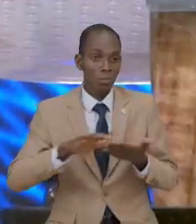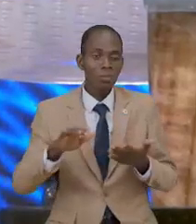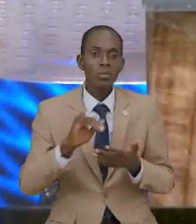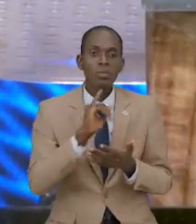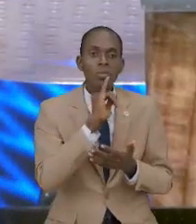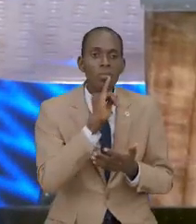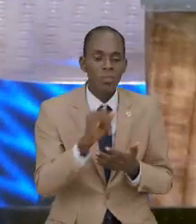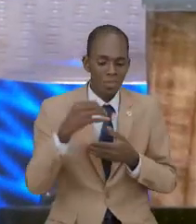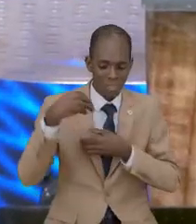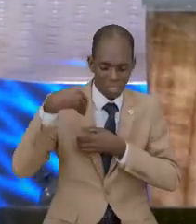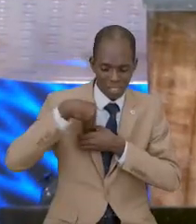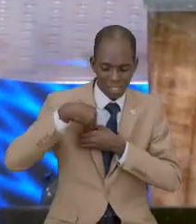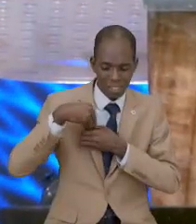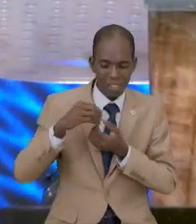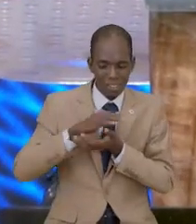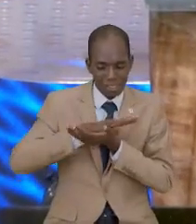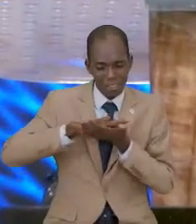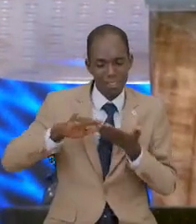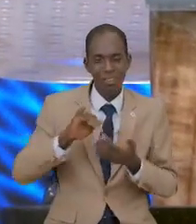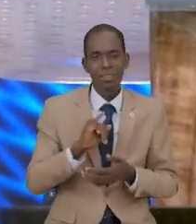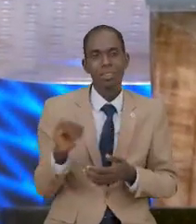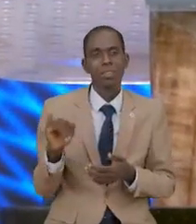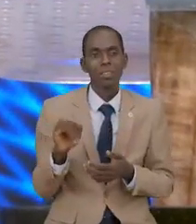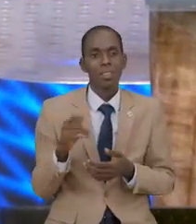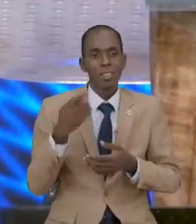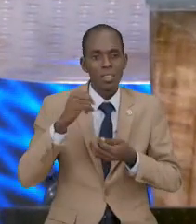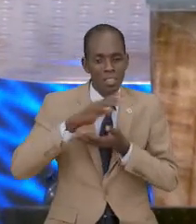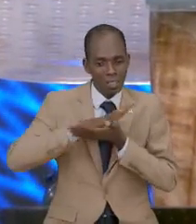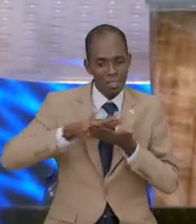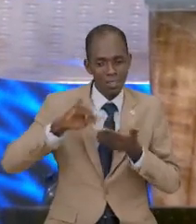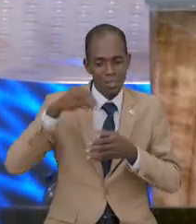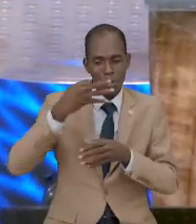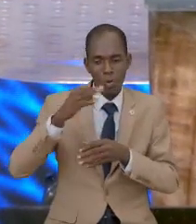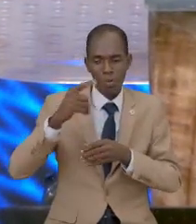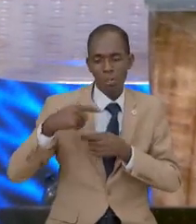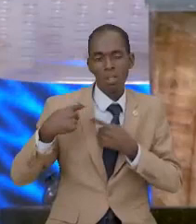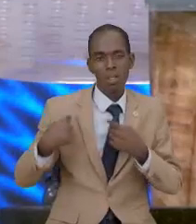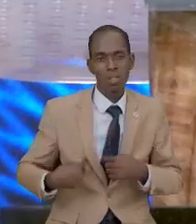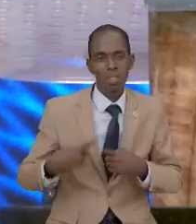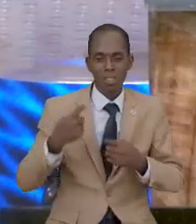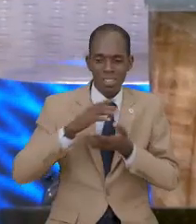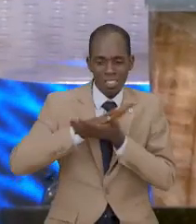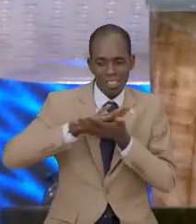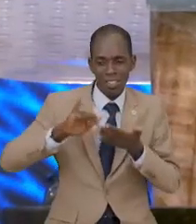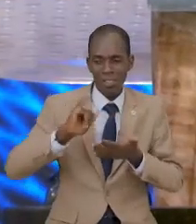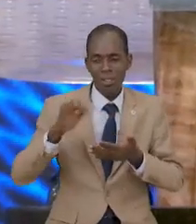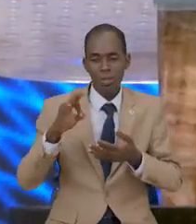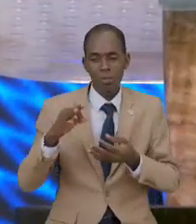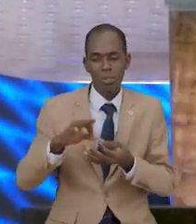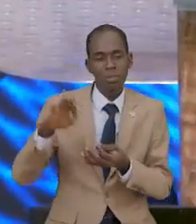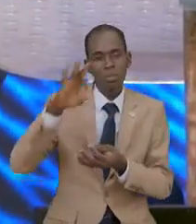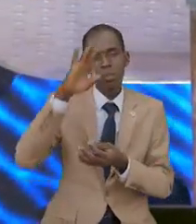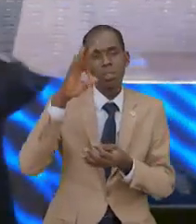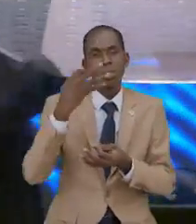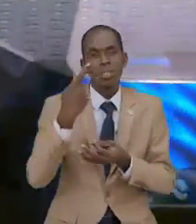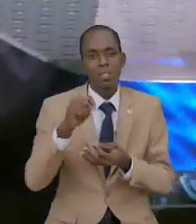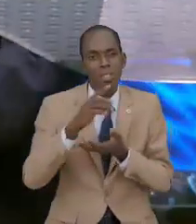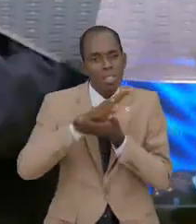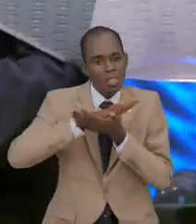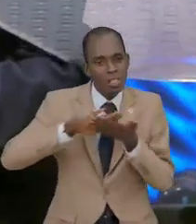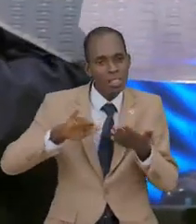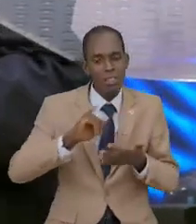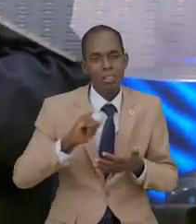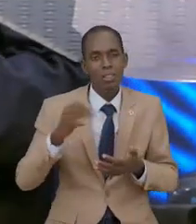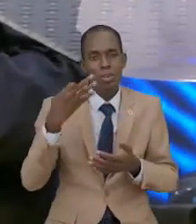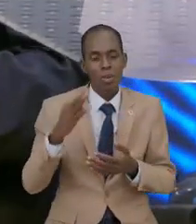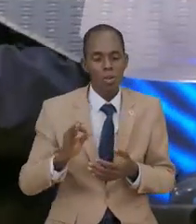is inward cleansing. The cleansing of the heart, the cleansing of the spirit, the cleansing of